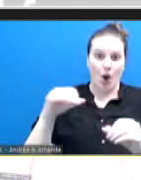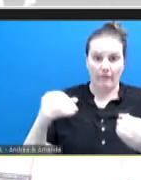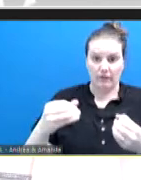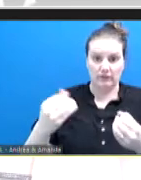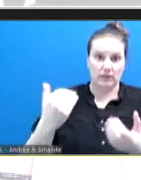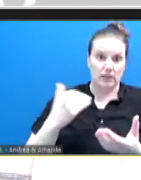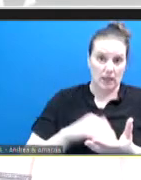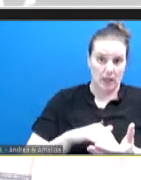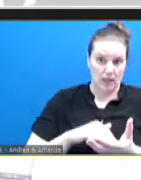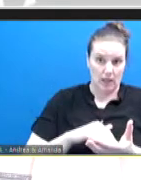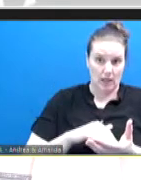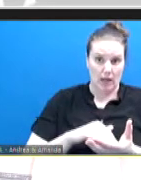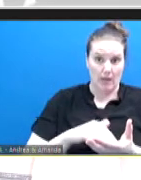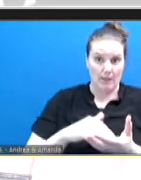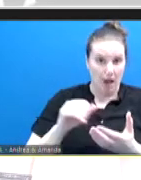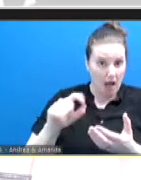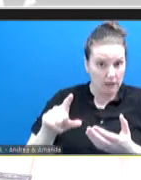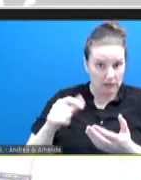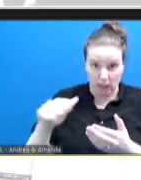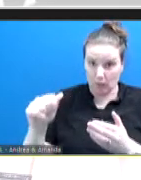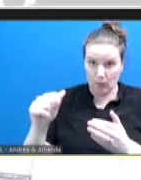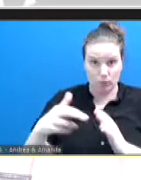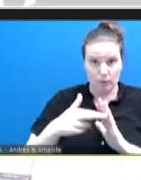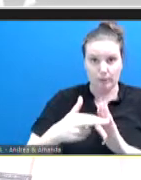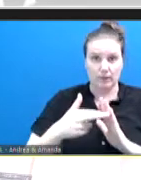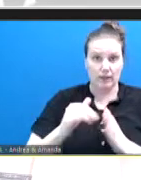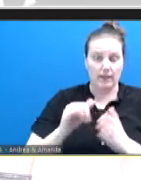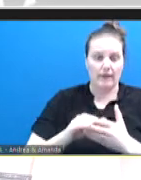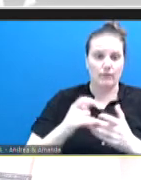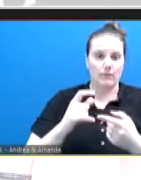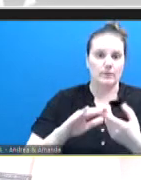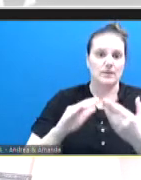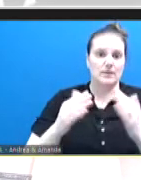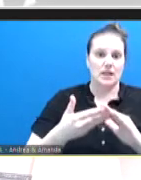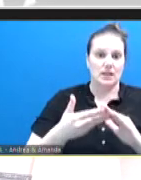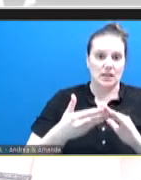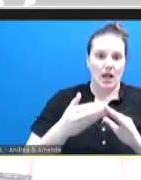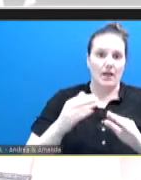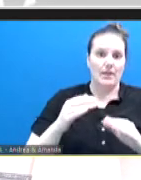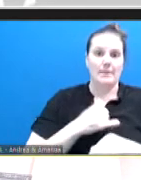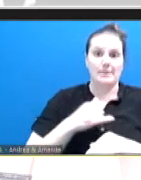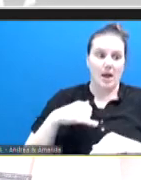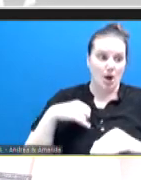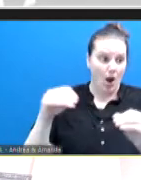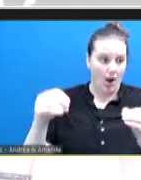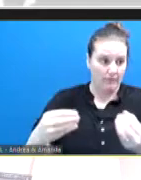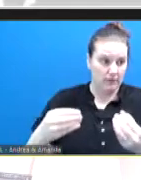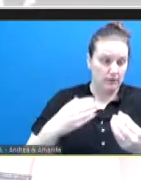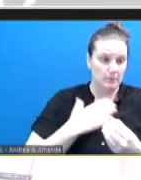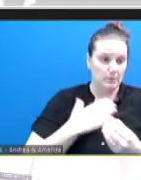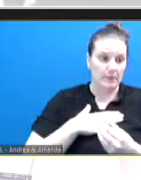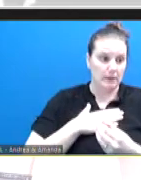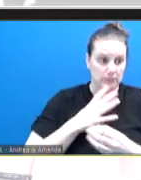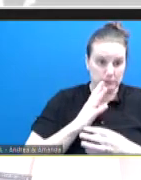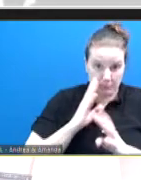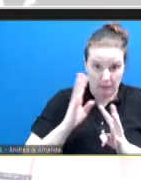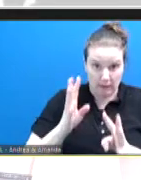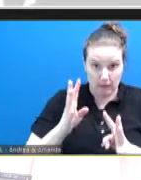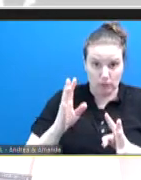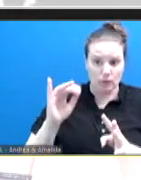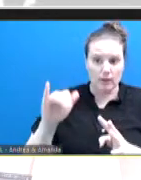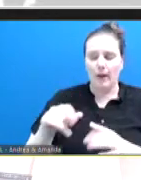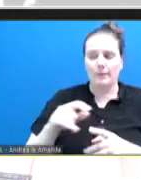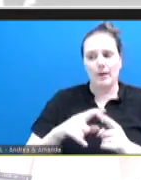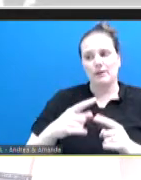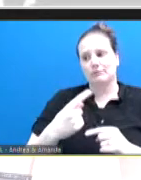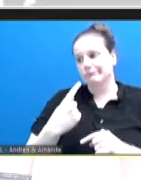I'm gonna ask again, if there's anyone represented from the city and the mayor's office, please speak to this, but very